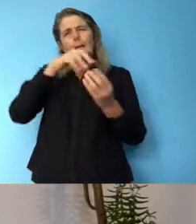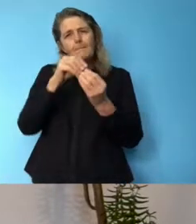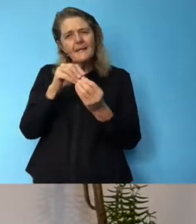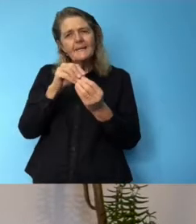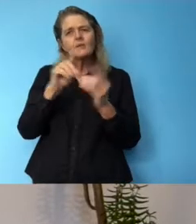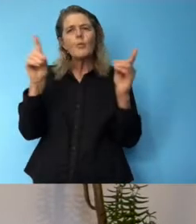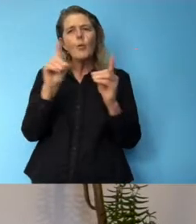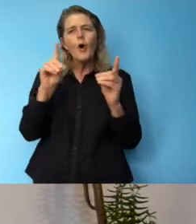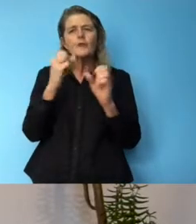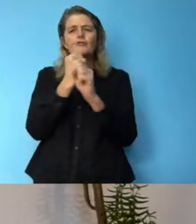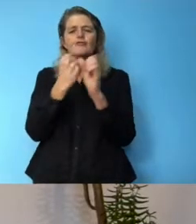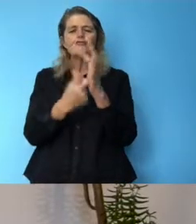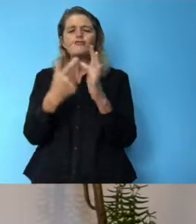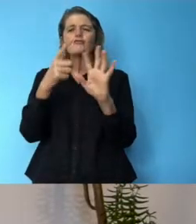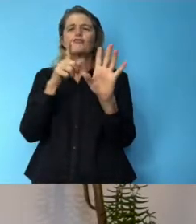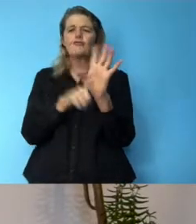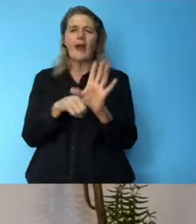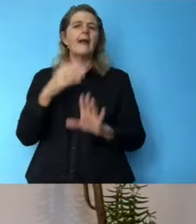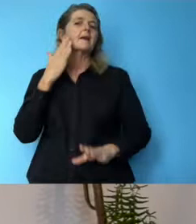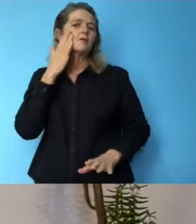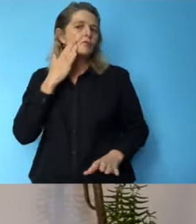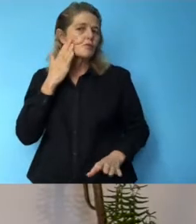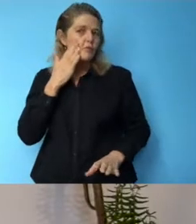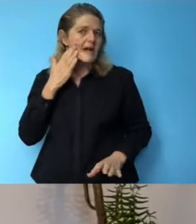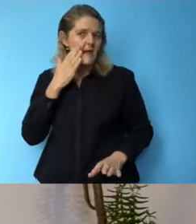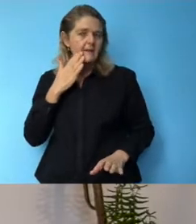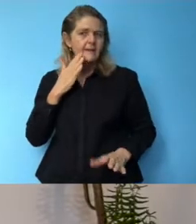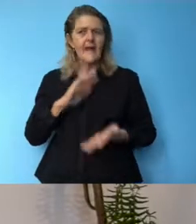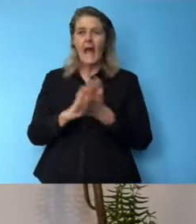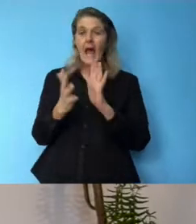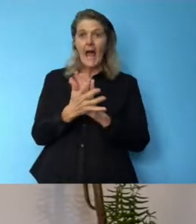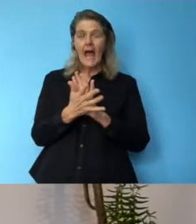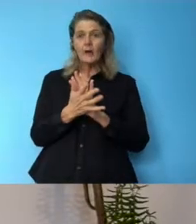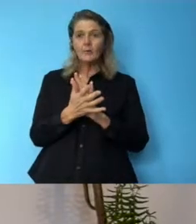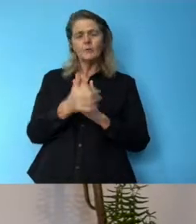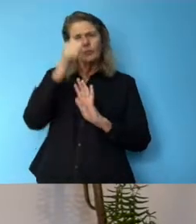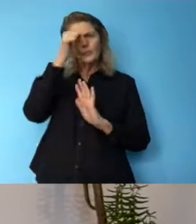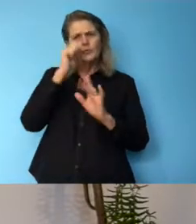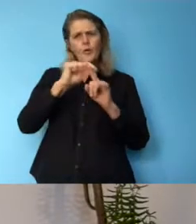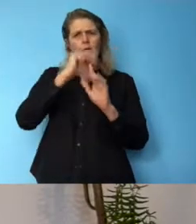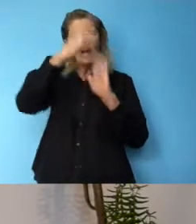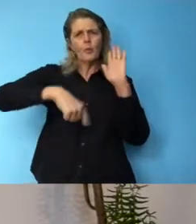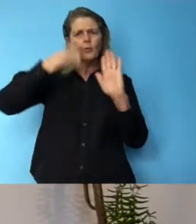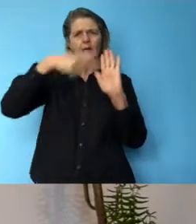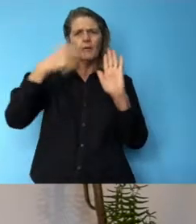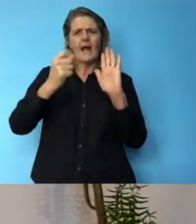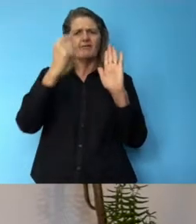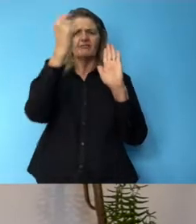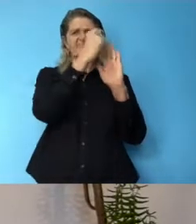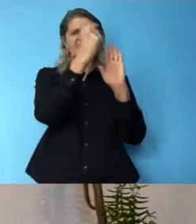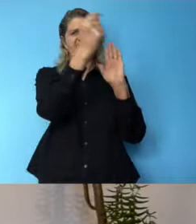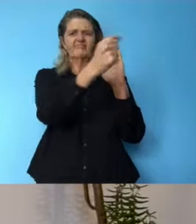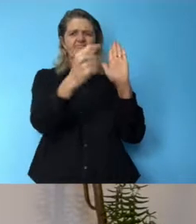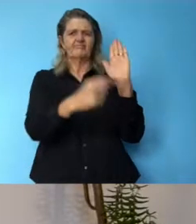So if you mix your complementary colours together, you get this grey. We're going to do this on